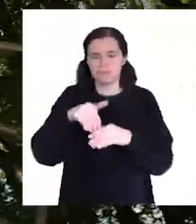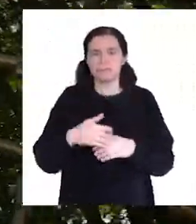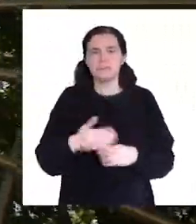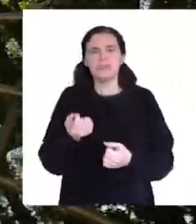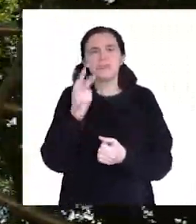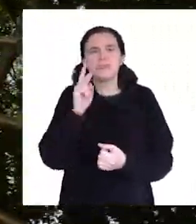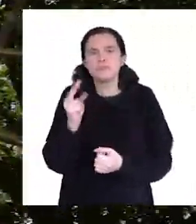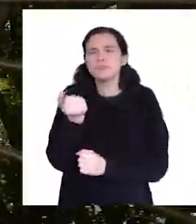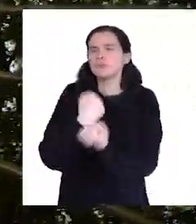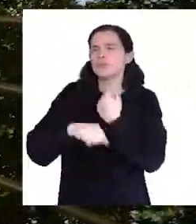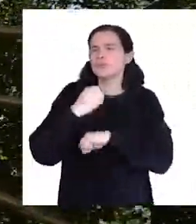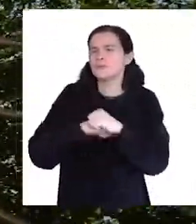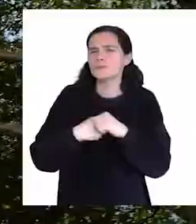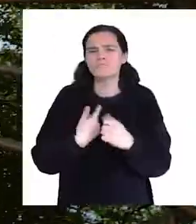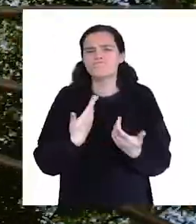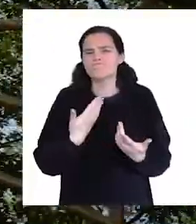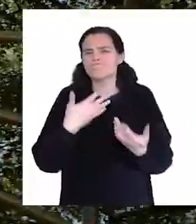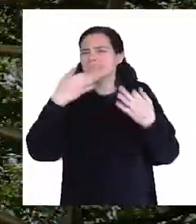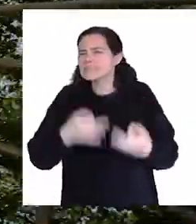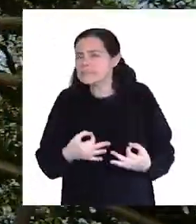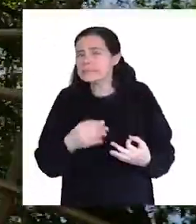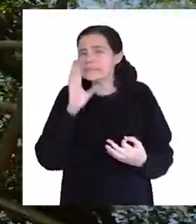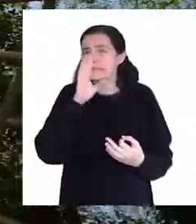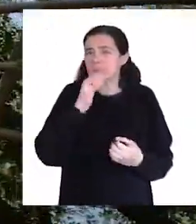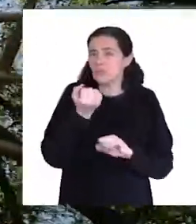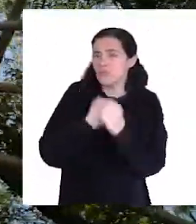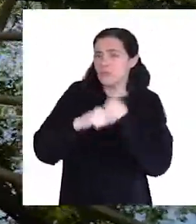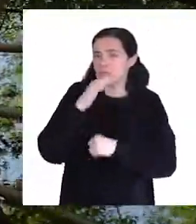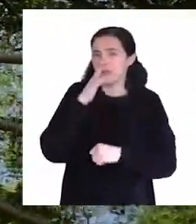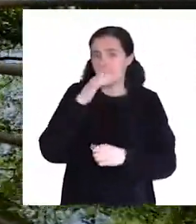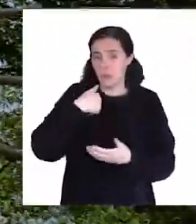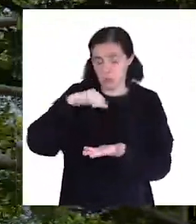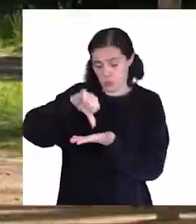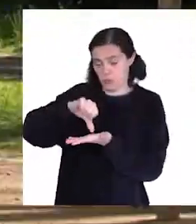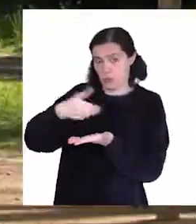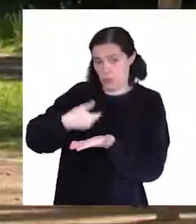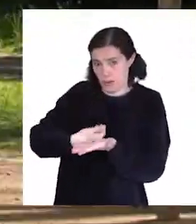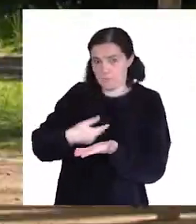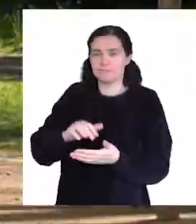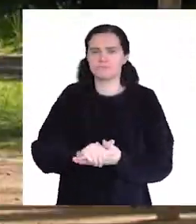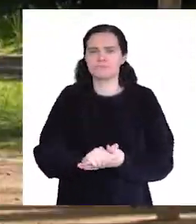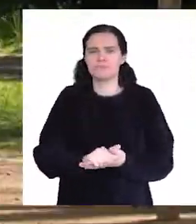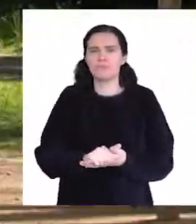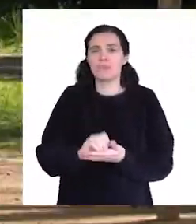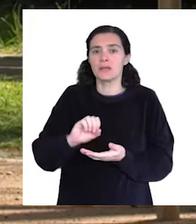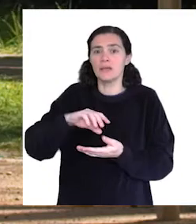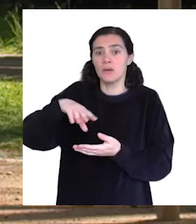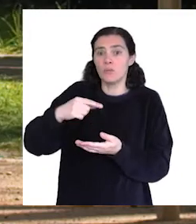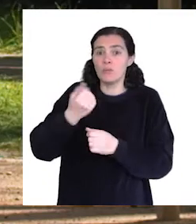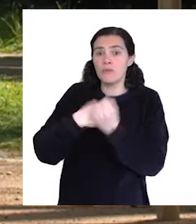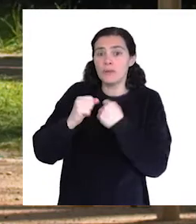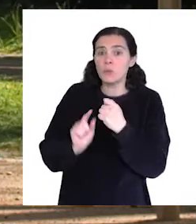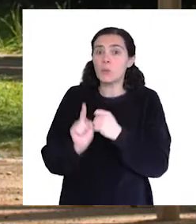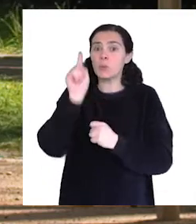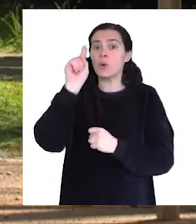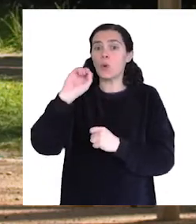a movement, and I'm not sure right now this movement of water that I'm in the center of is going